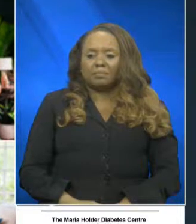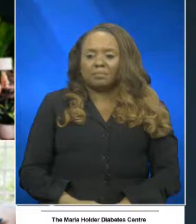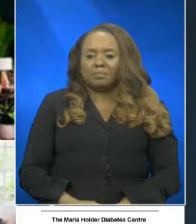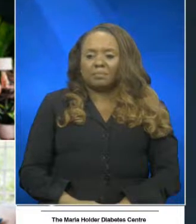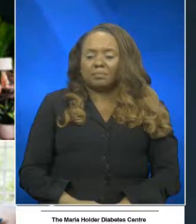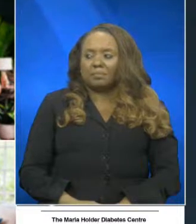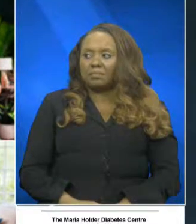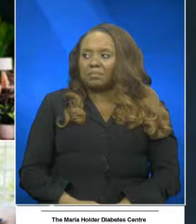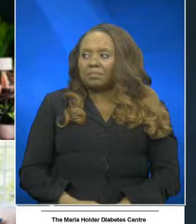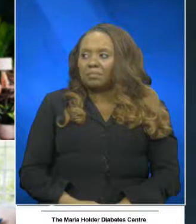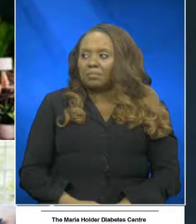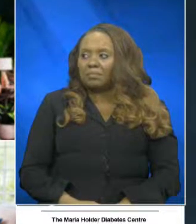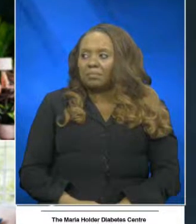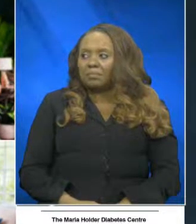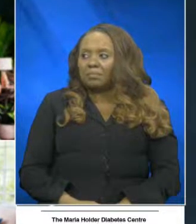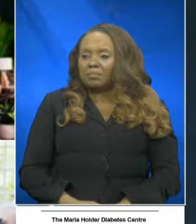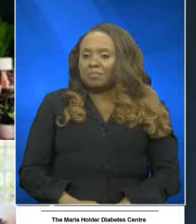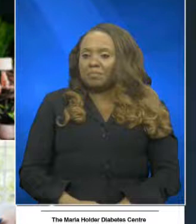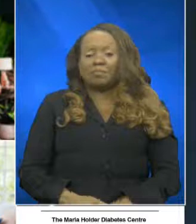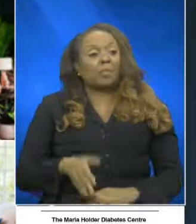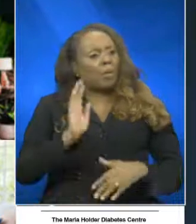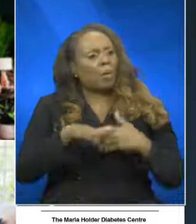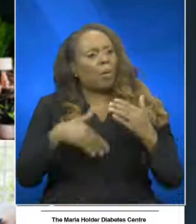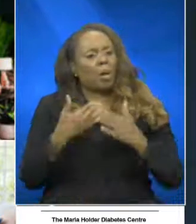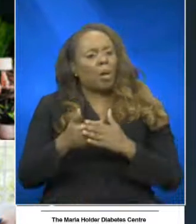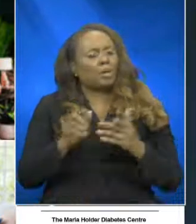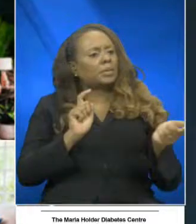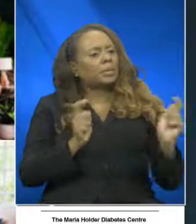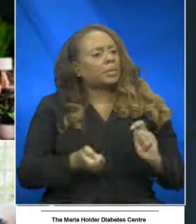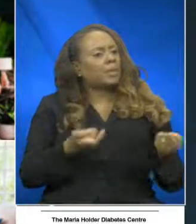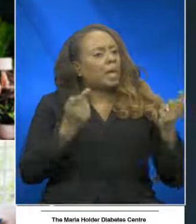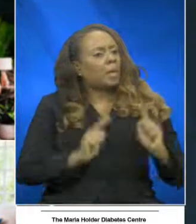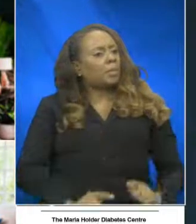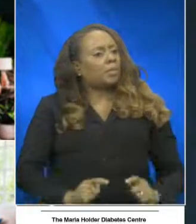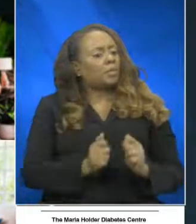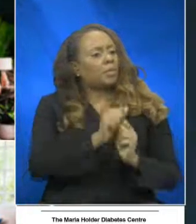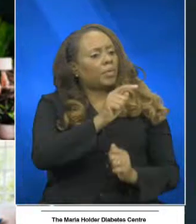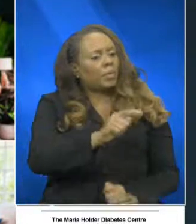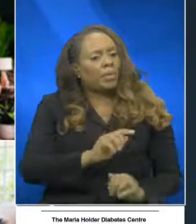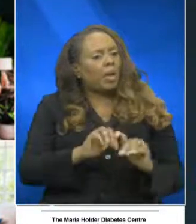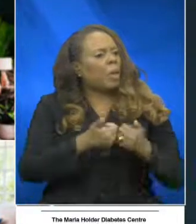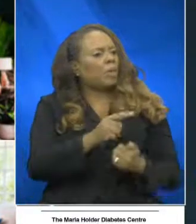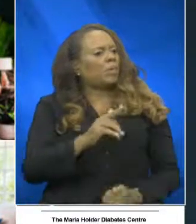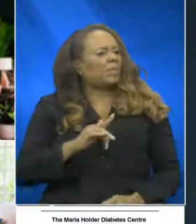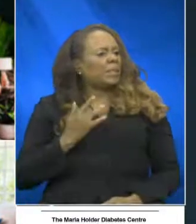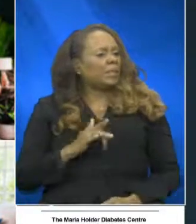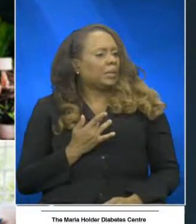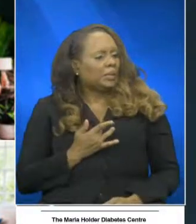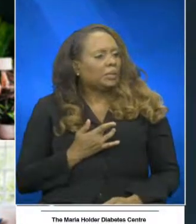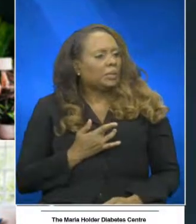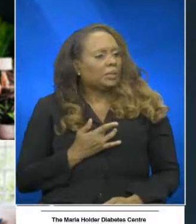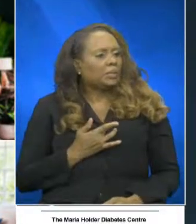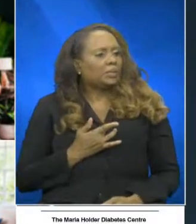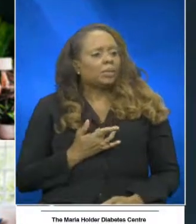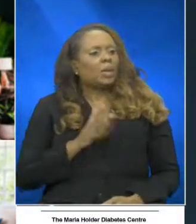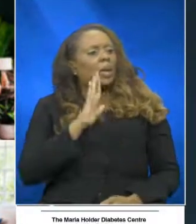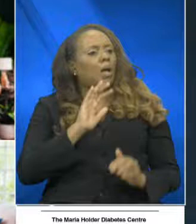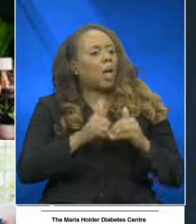If all Dr. that change has Mosley, taken place, what does it do to you in terms of